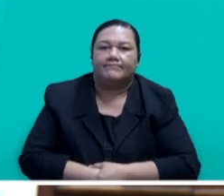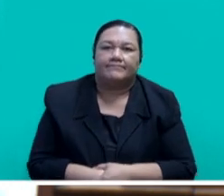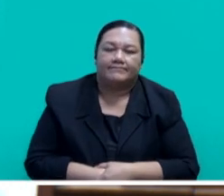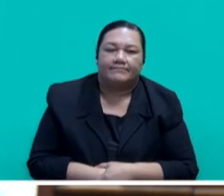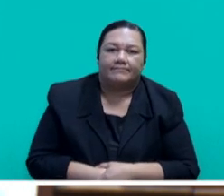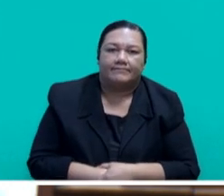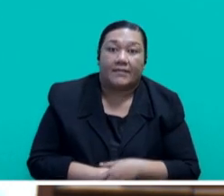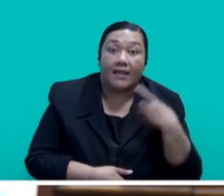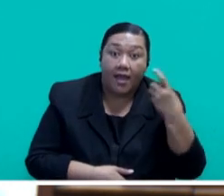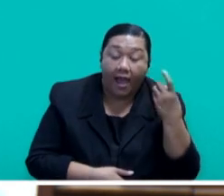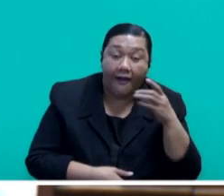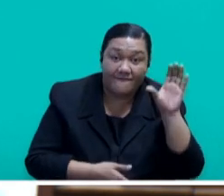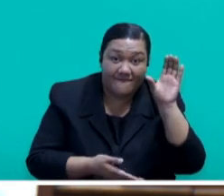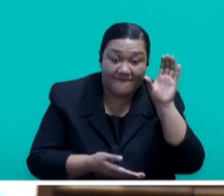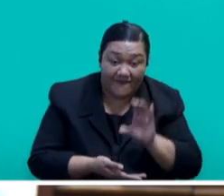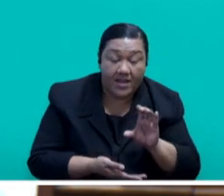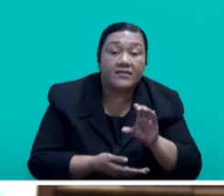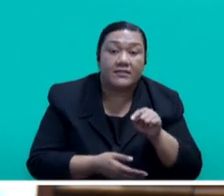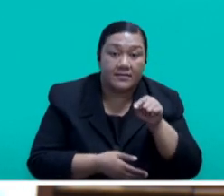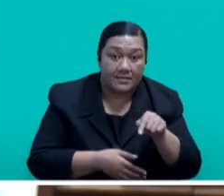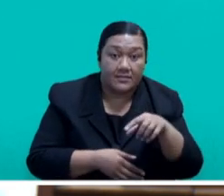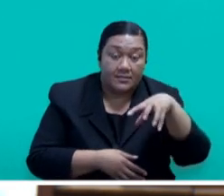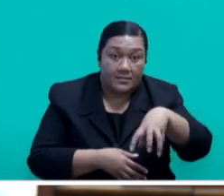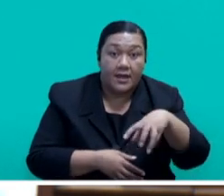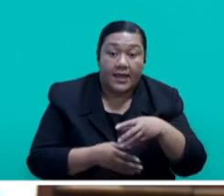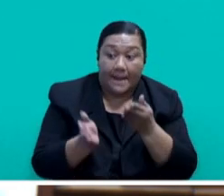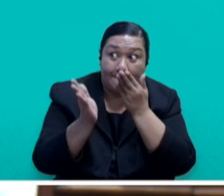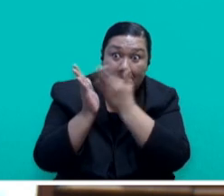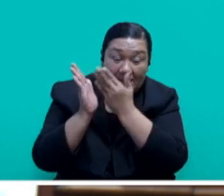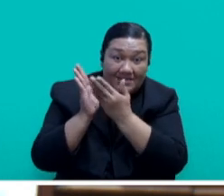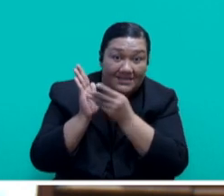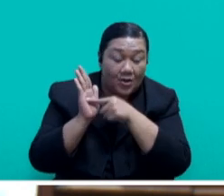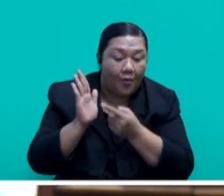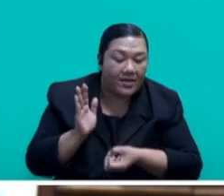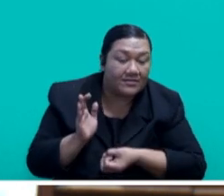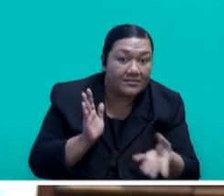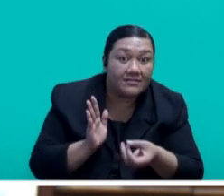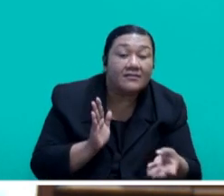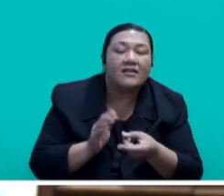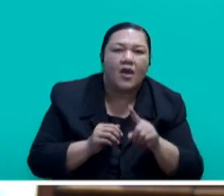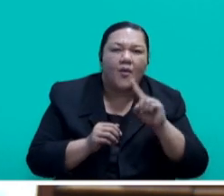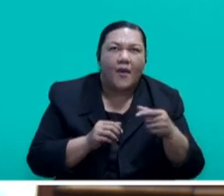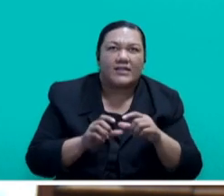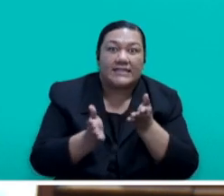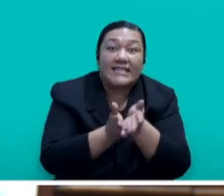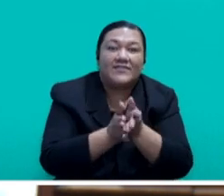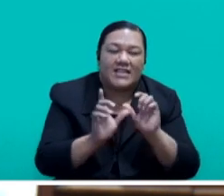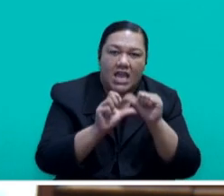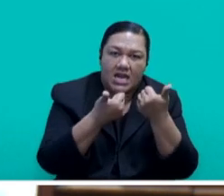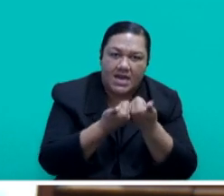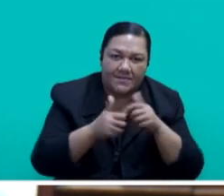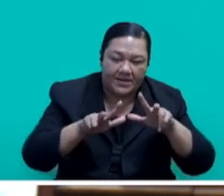Aftercare Fund, Mr. Speaker, sir, this budget provides our ex-servicemen and servicewomen a sum